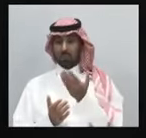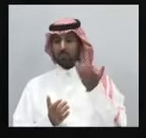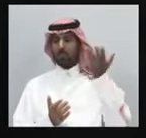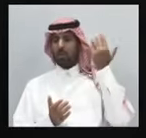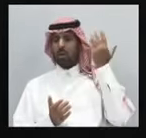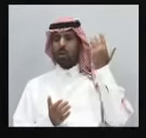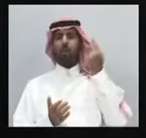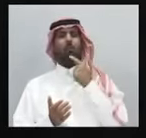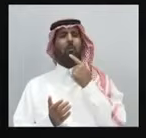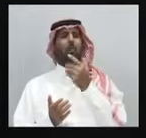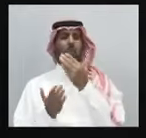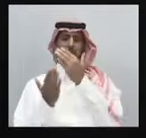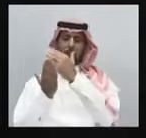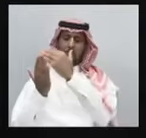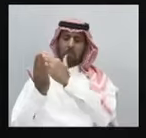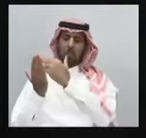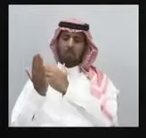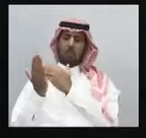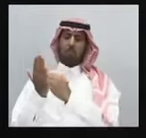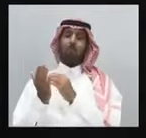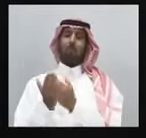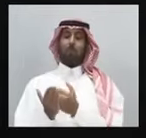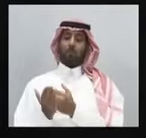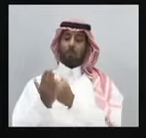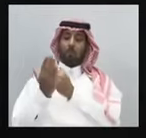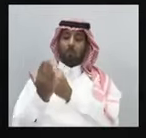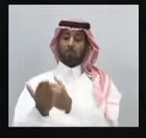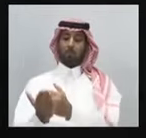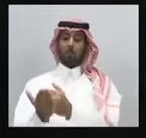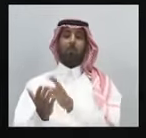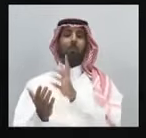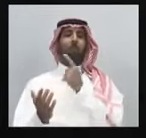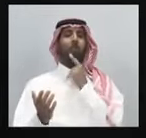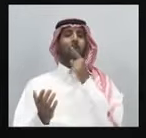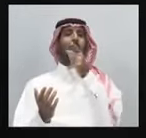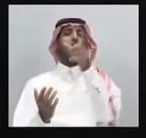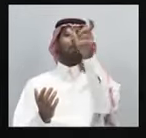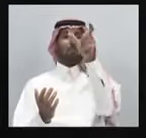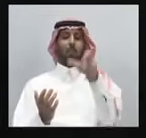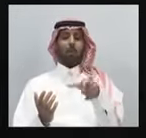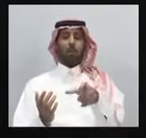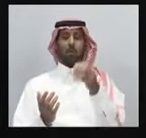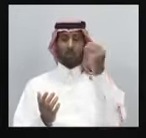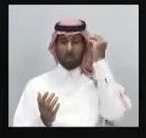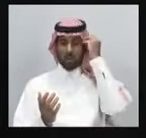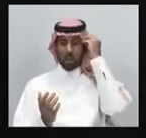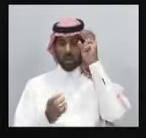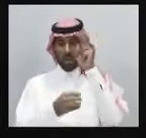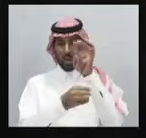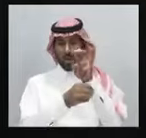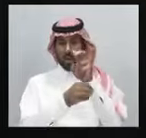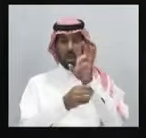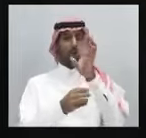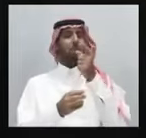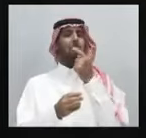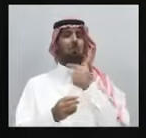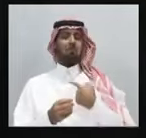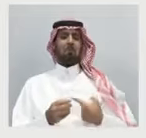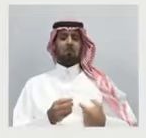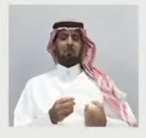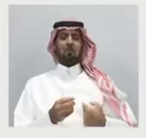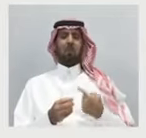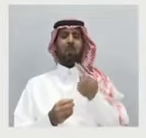a resume. And we said it's a kind of a CV, but let us read. A resume is a